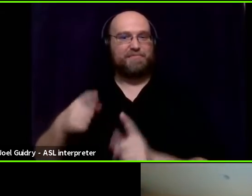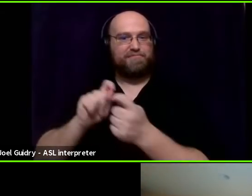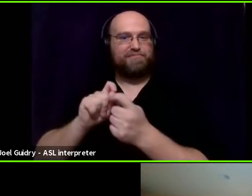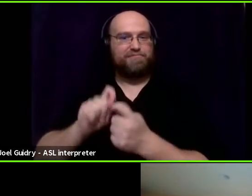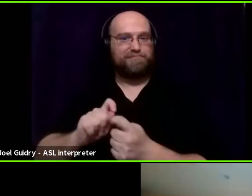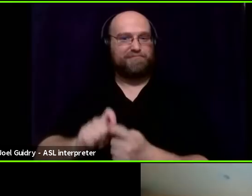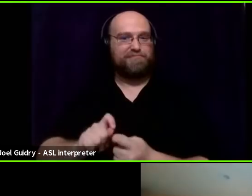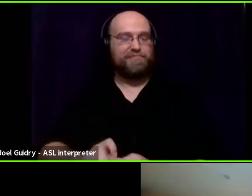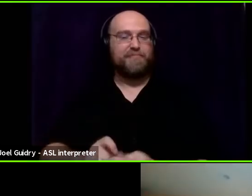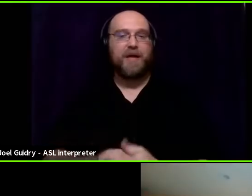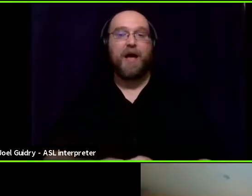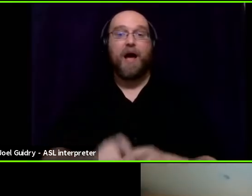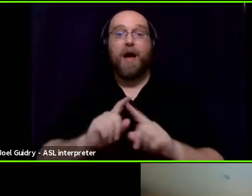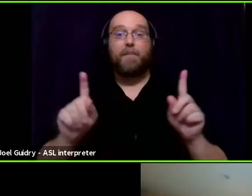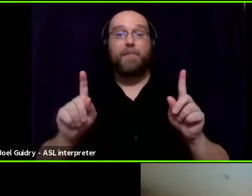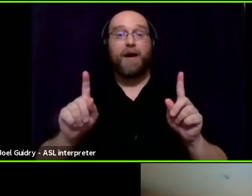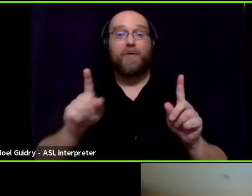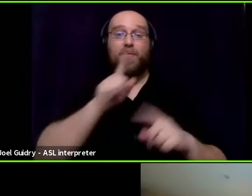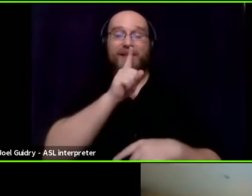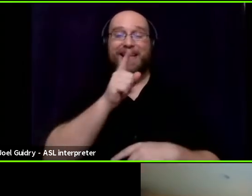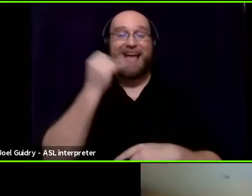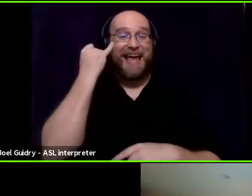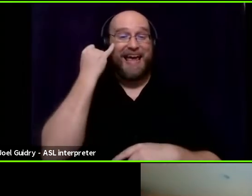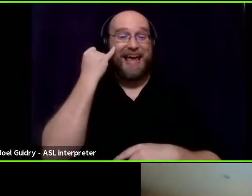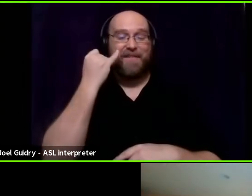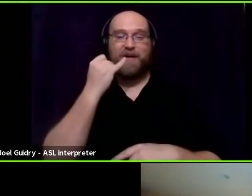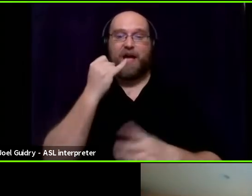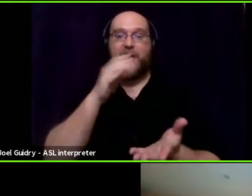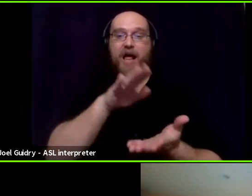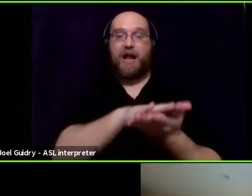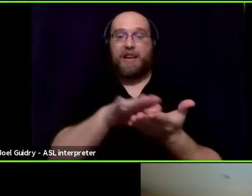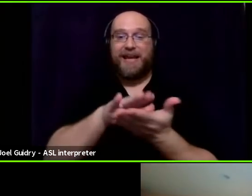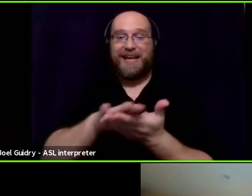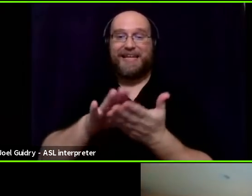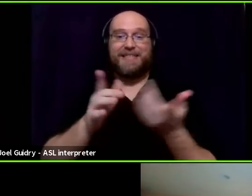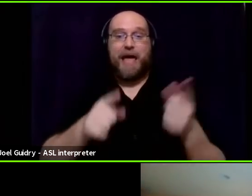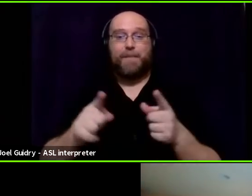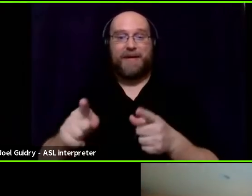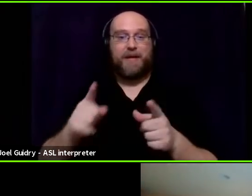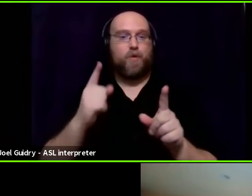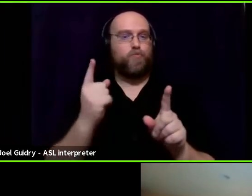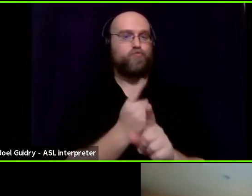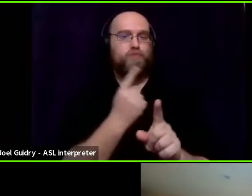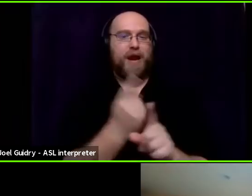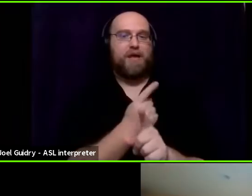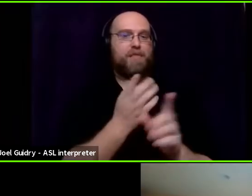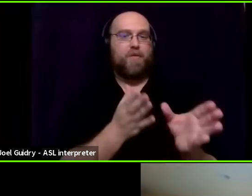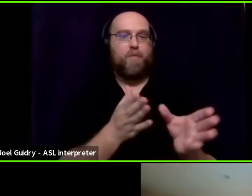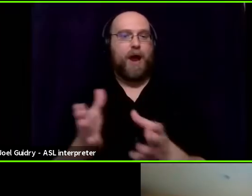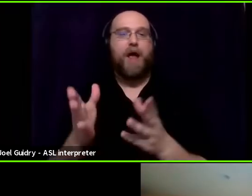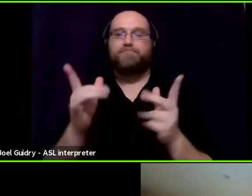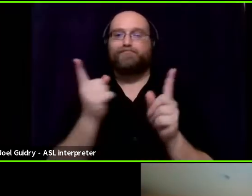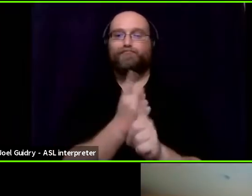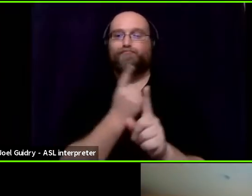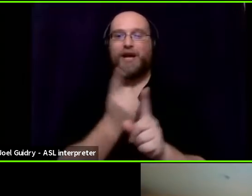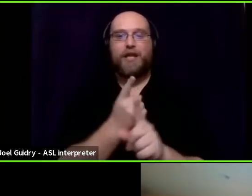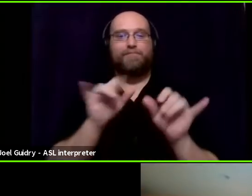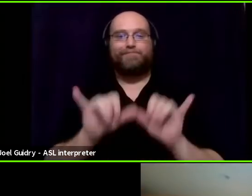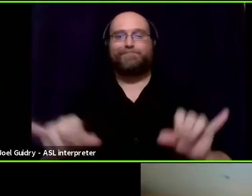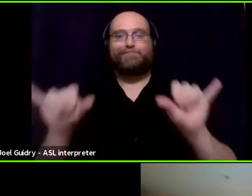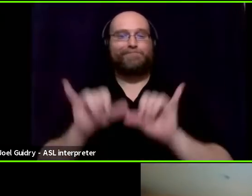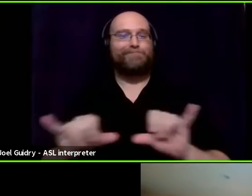if cleaning is happening in the regular way, just regular routine cleaning